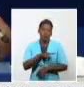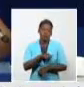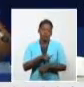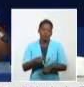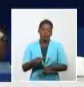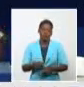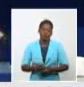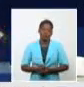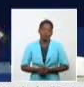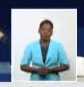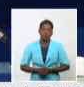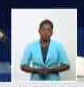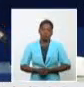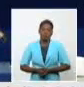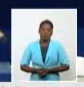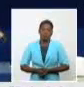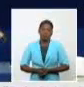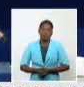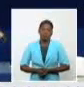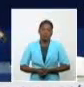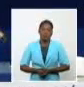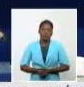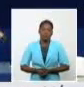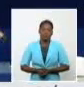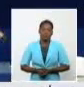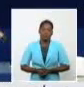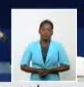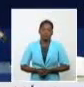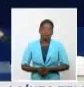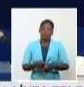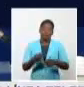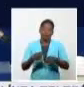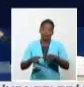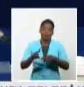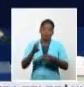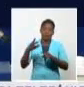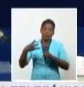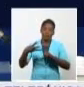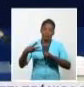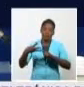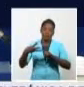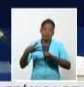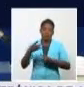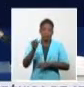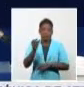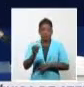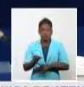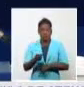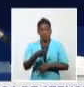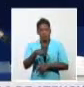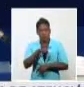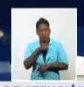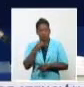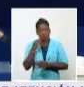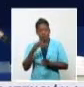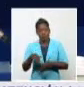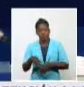And in a matter of a few days, practically in hours, we had to mourn his death yesterday.